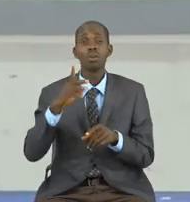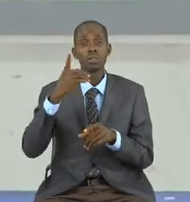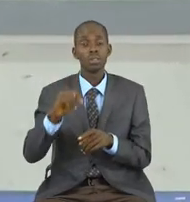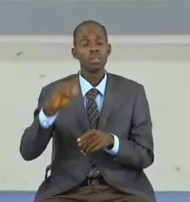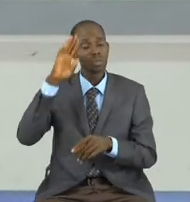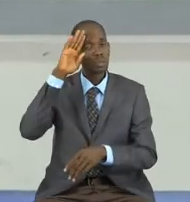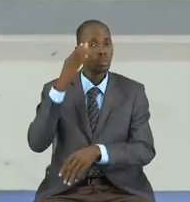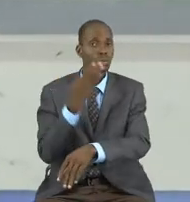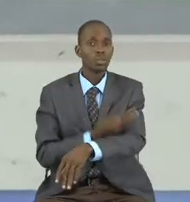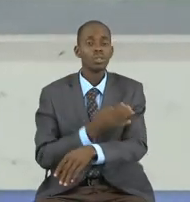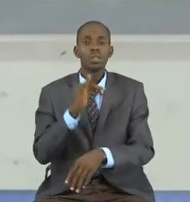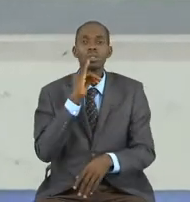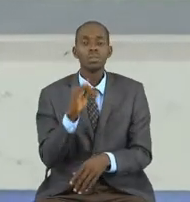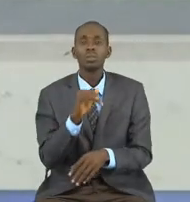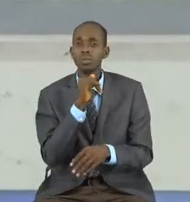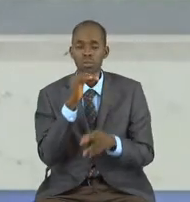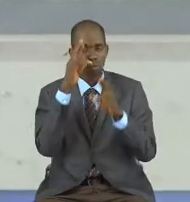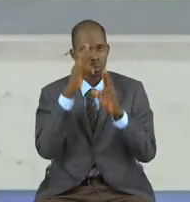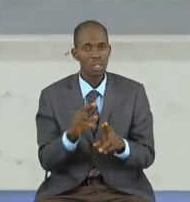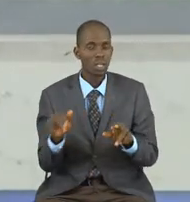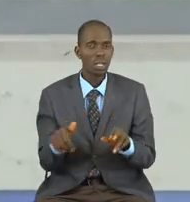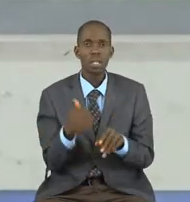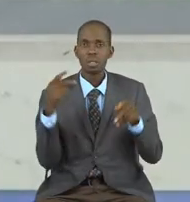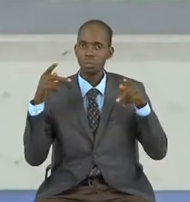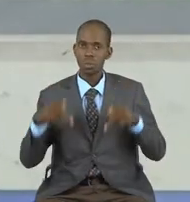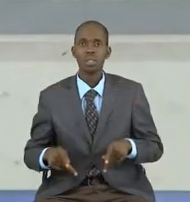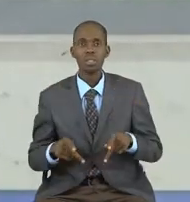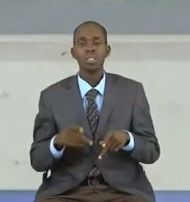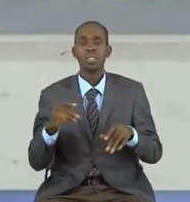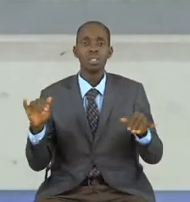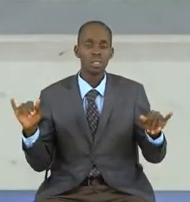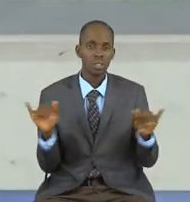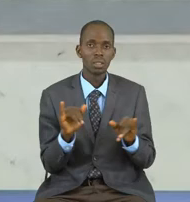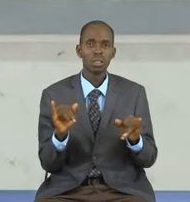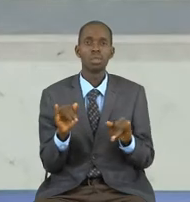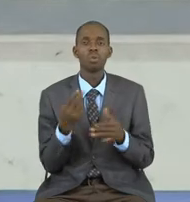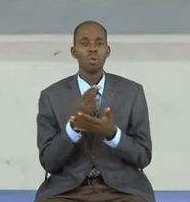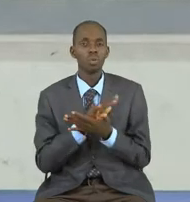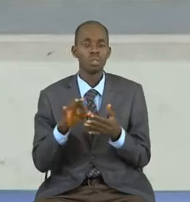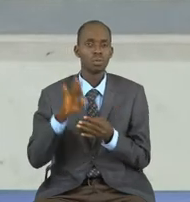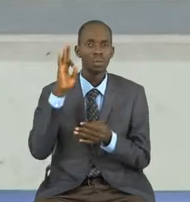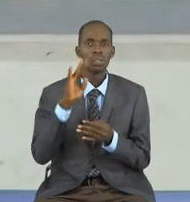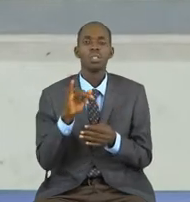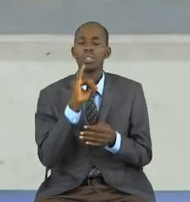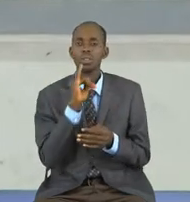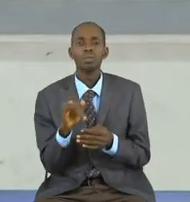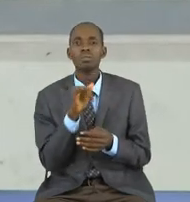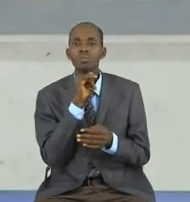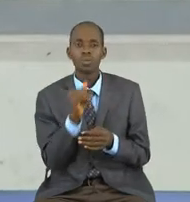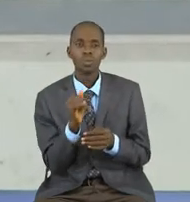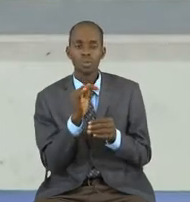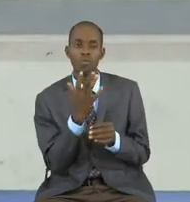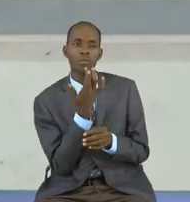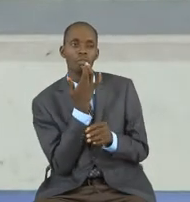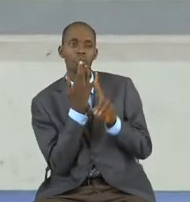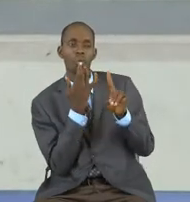no respecter of persons. The same, the Holy Ghost is impartial, no respecter of persons.